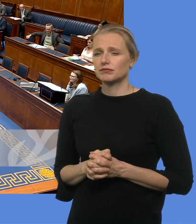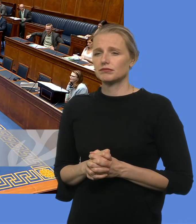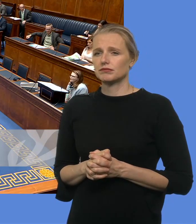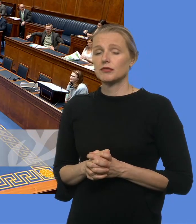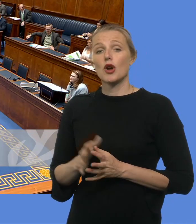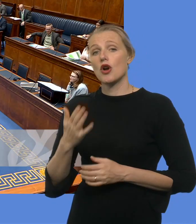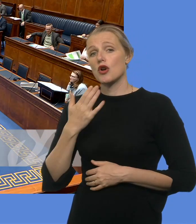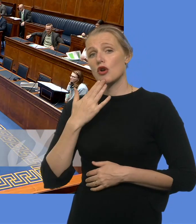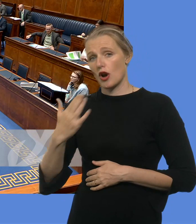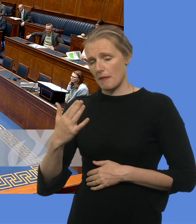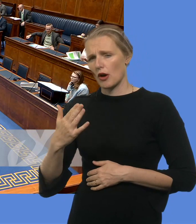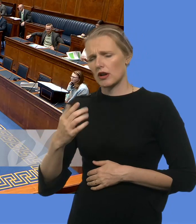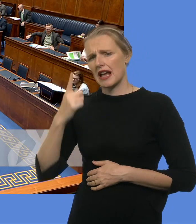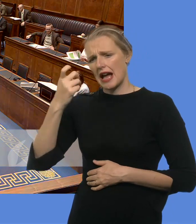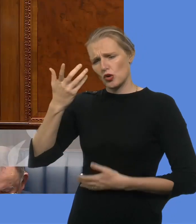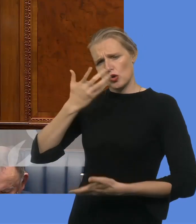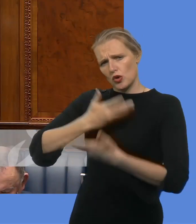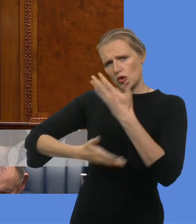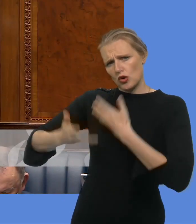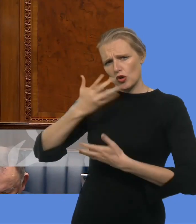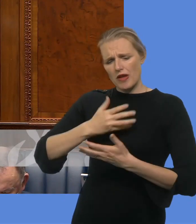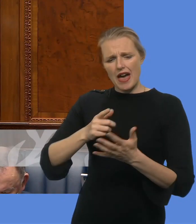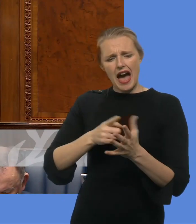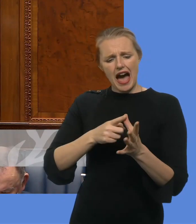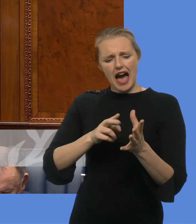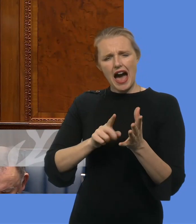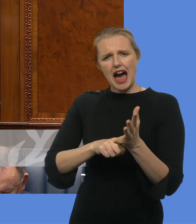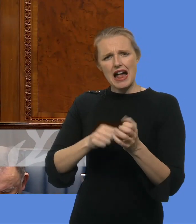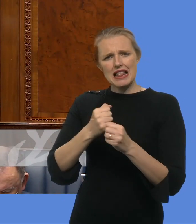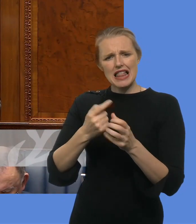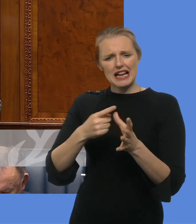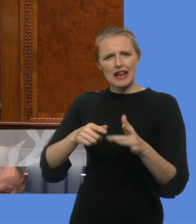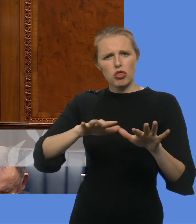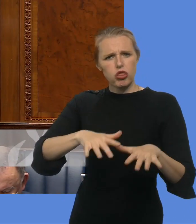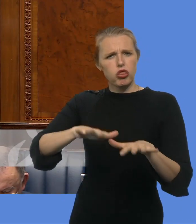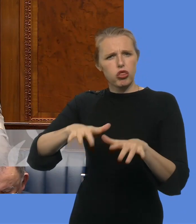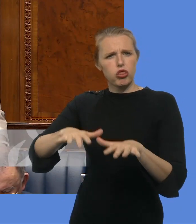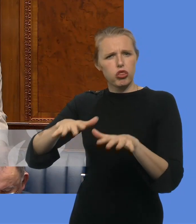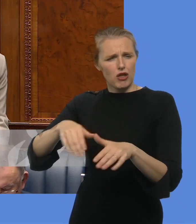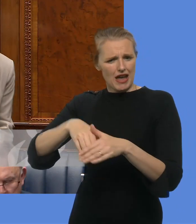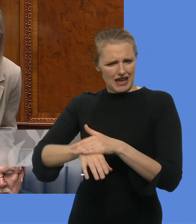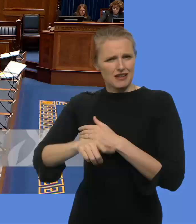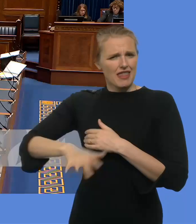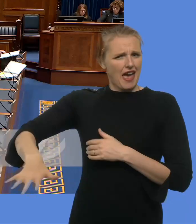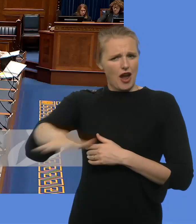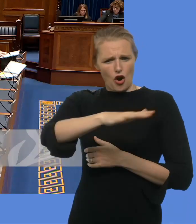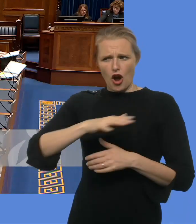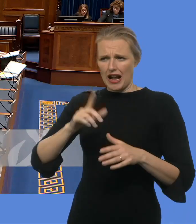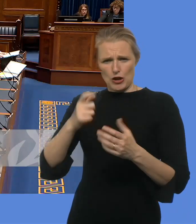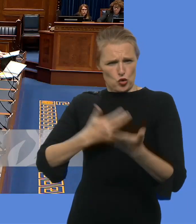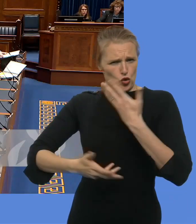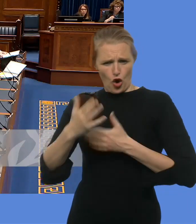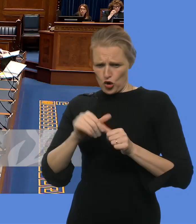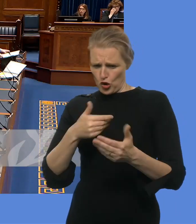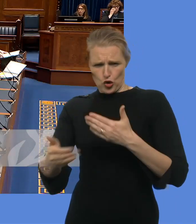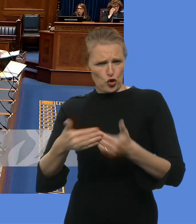Can the Minister outline the next steps in tackling the algae blooms in Lough Neagh so this vital economic asset is protected? Minister.